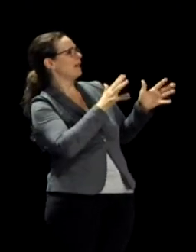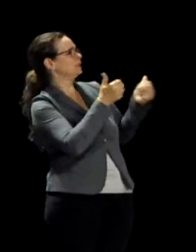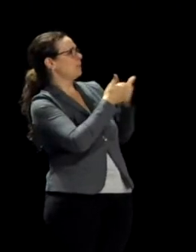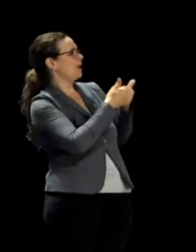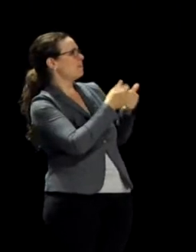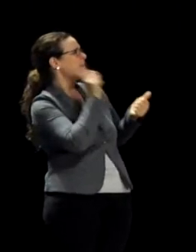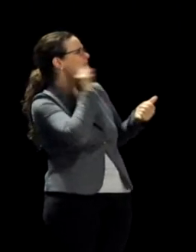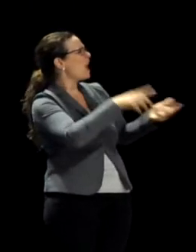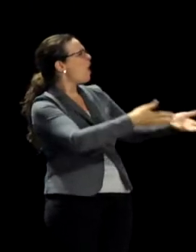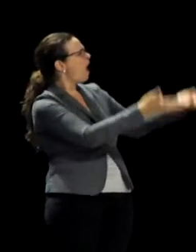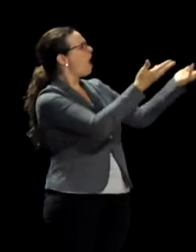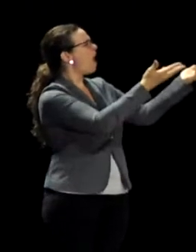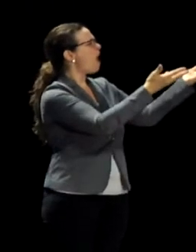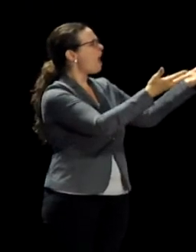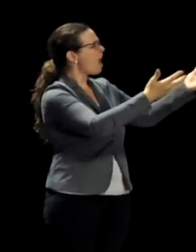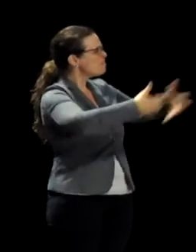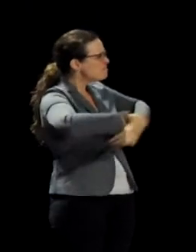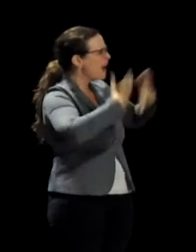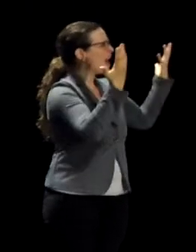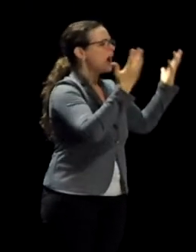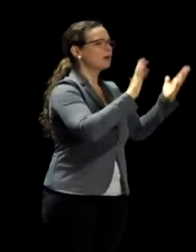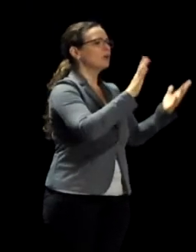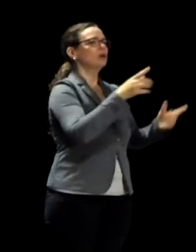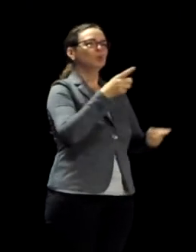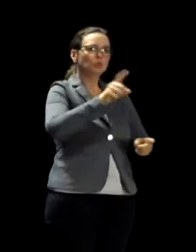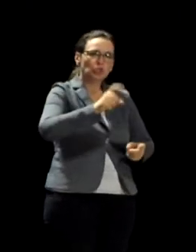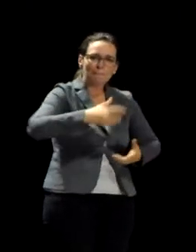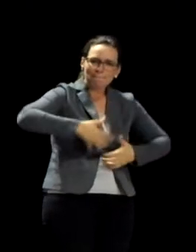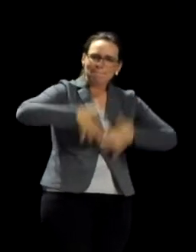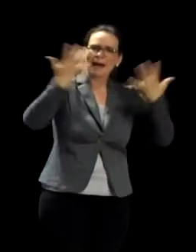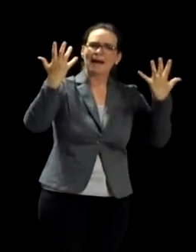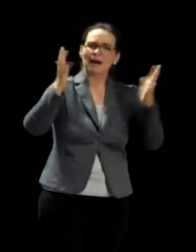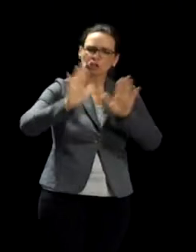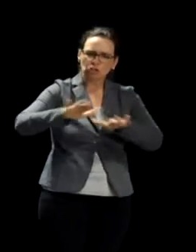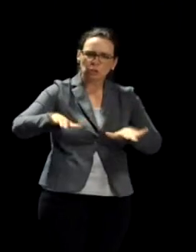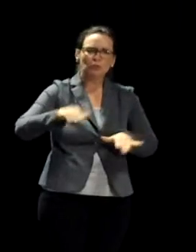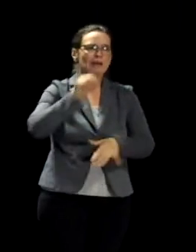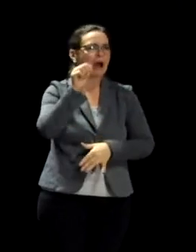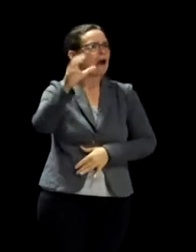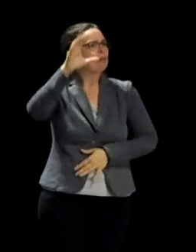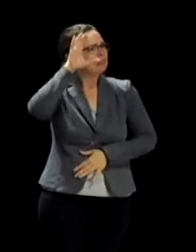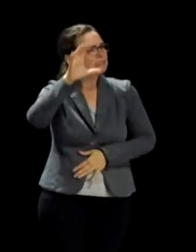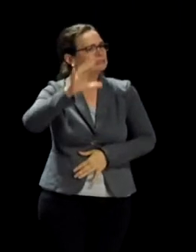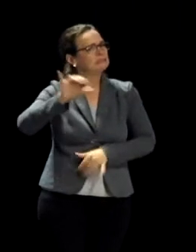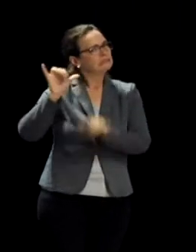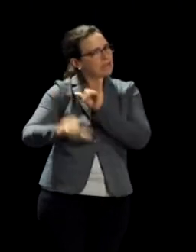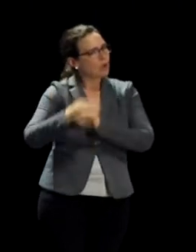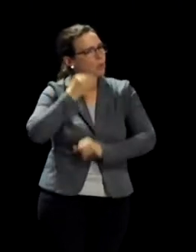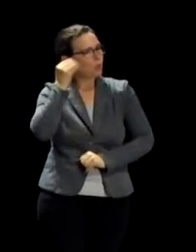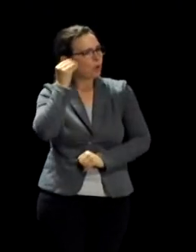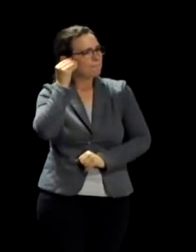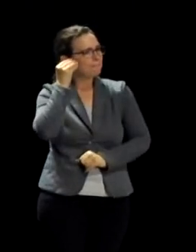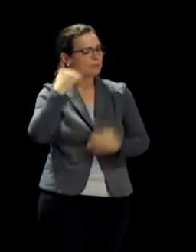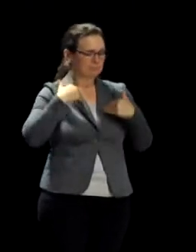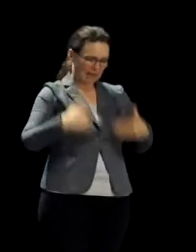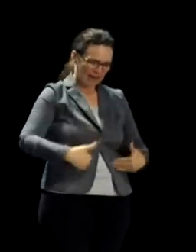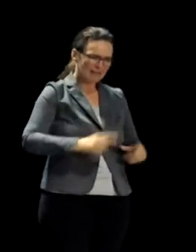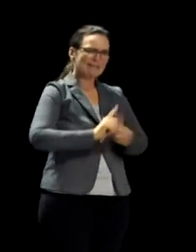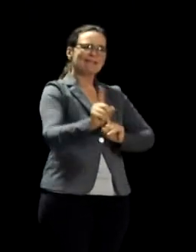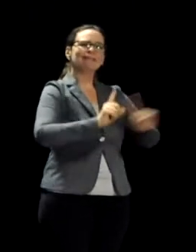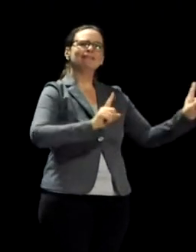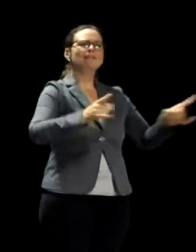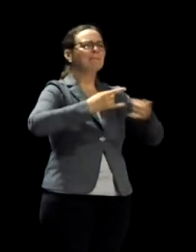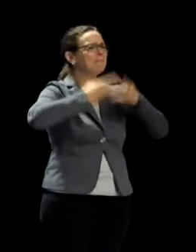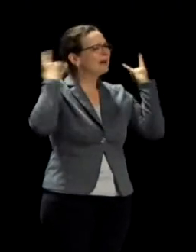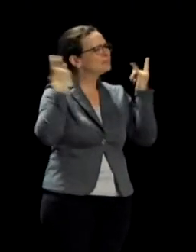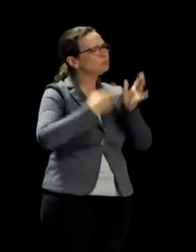That data can be looked at from abroad, and people don't understand the data. They don't understand it's one cluster or two clusters. That can impact